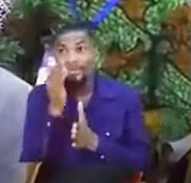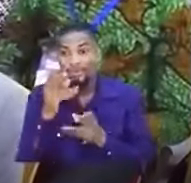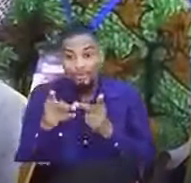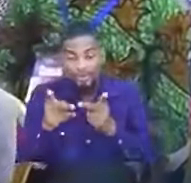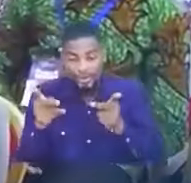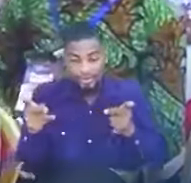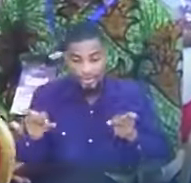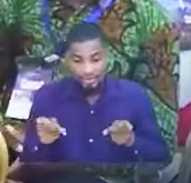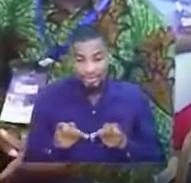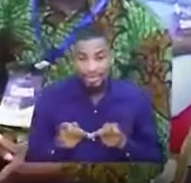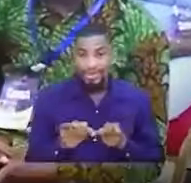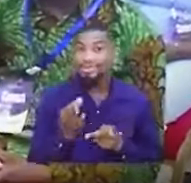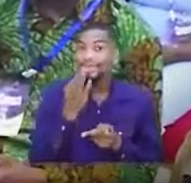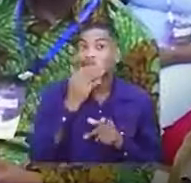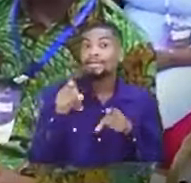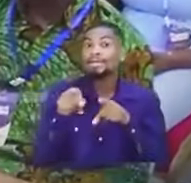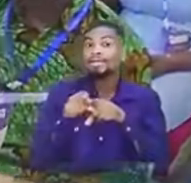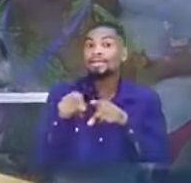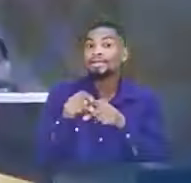hand.'"